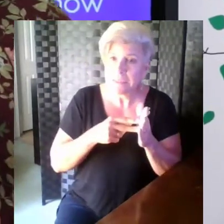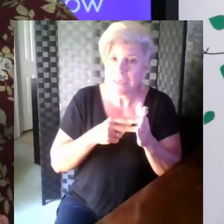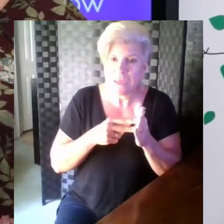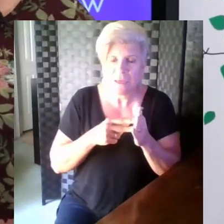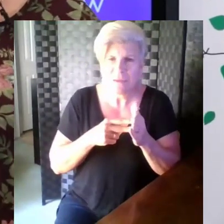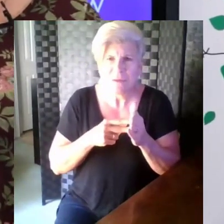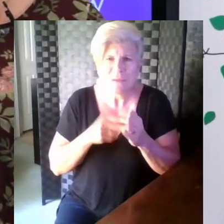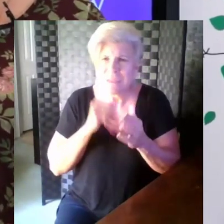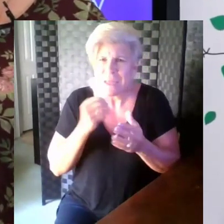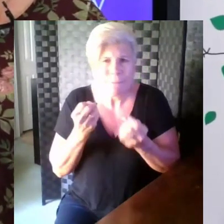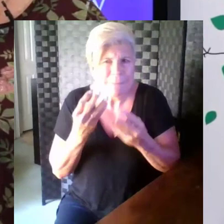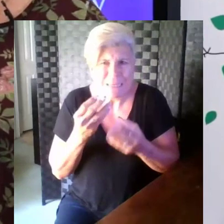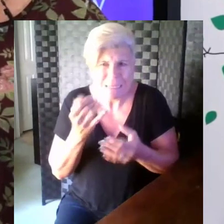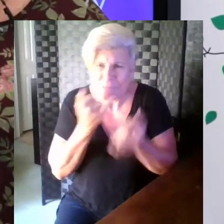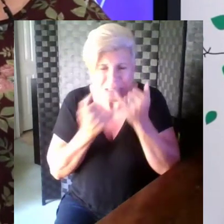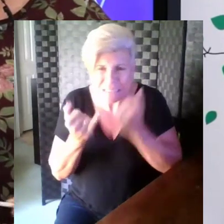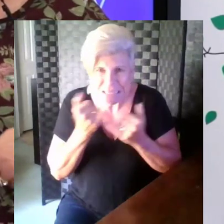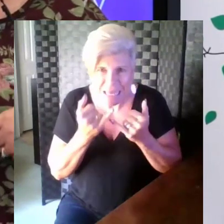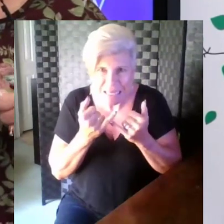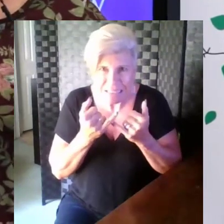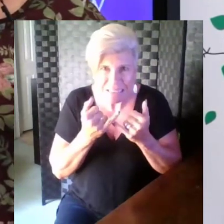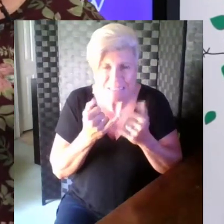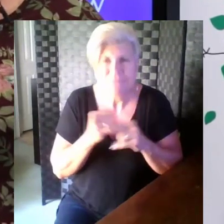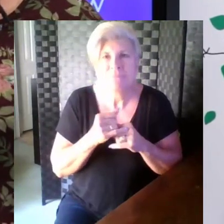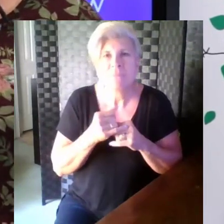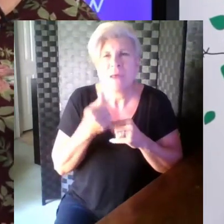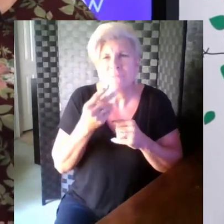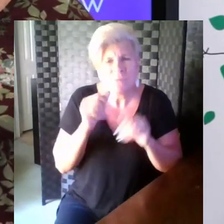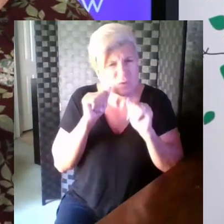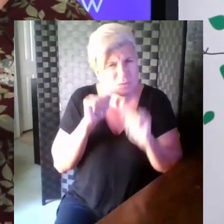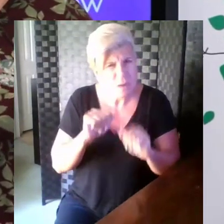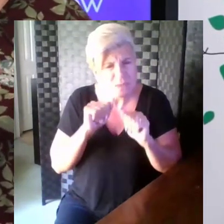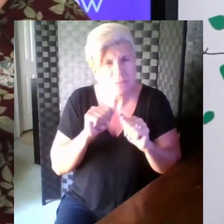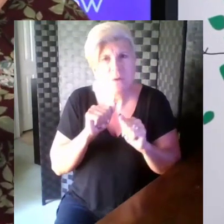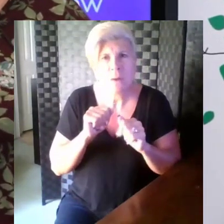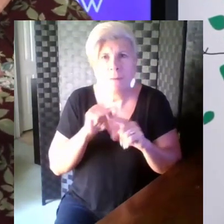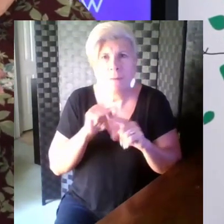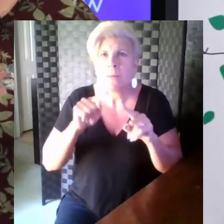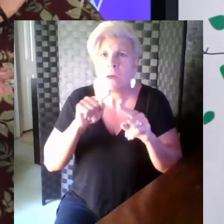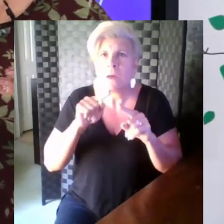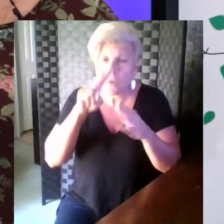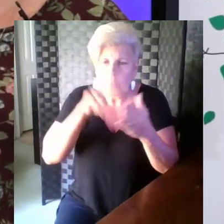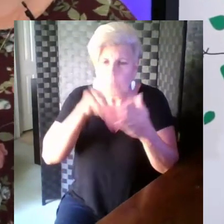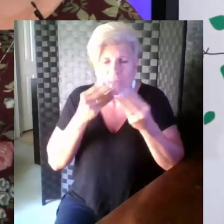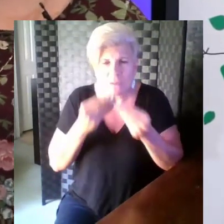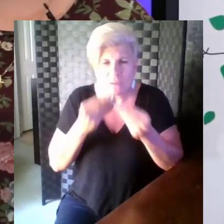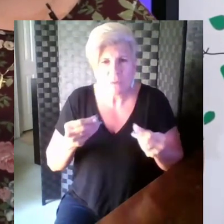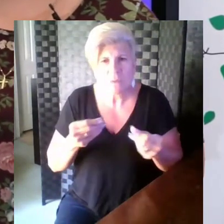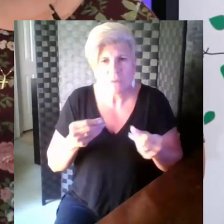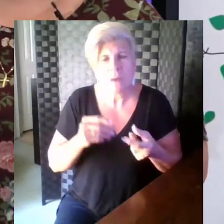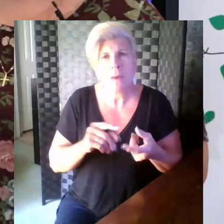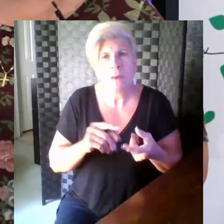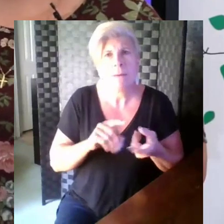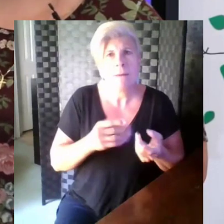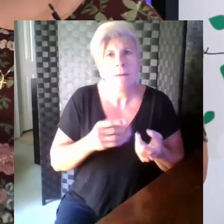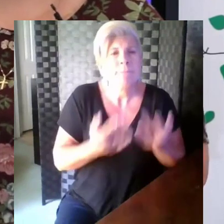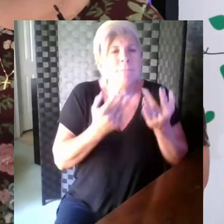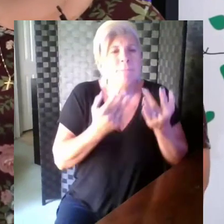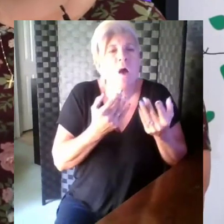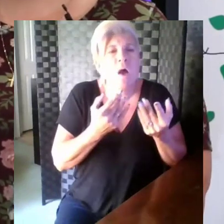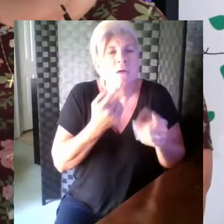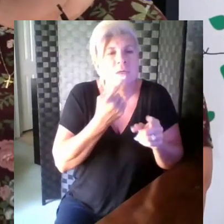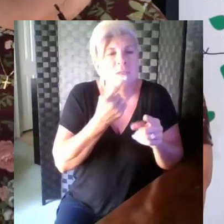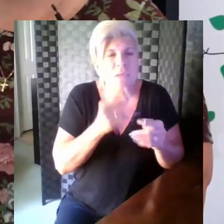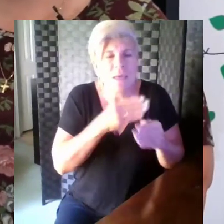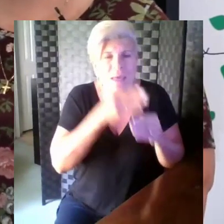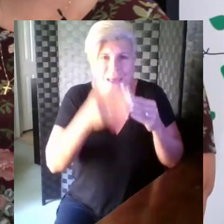as few mistakes as possible, but they also read smoothly. You pause at the end of sentences.